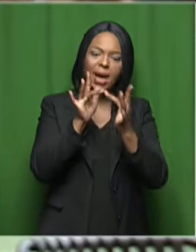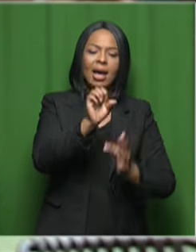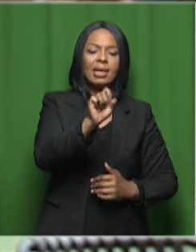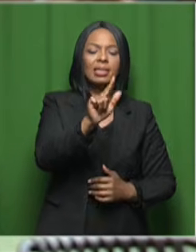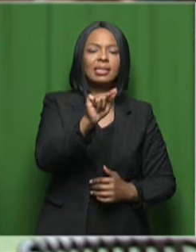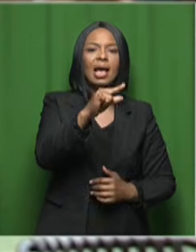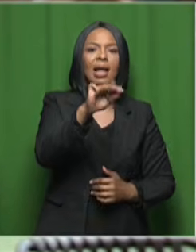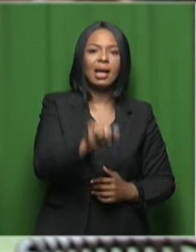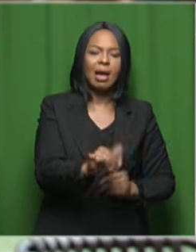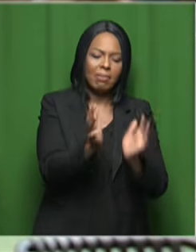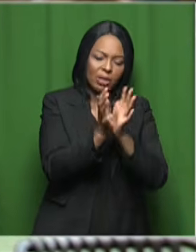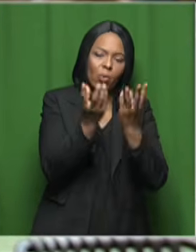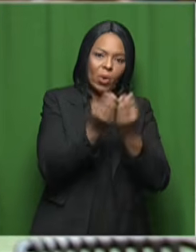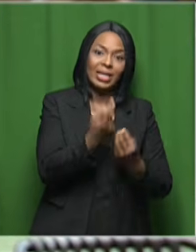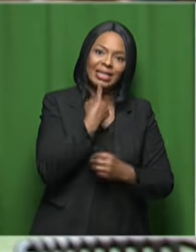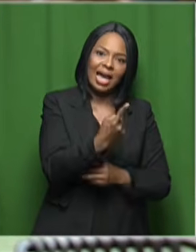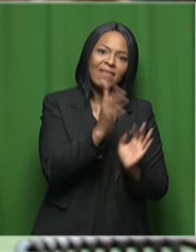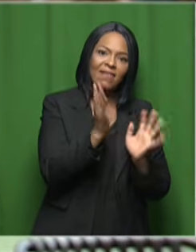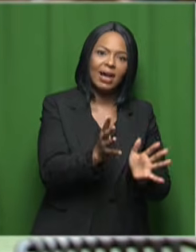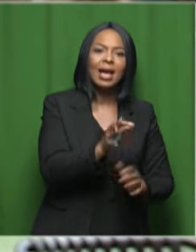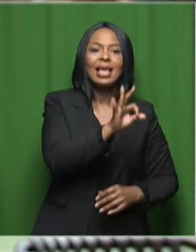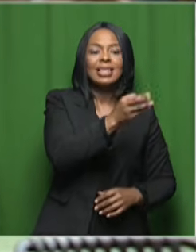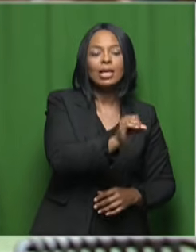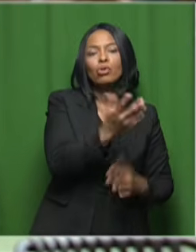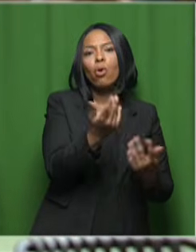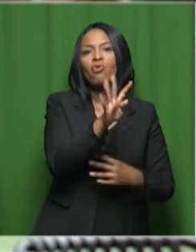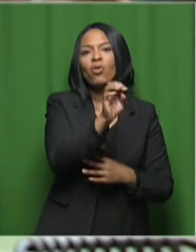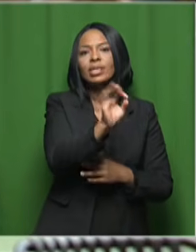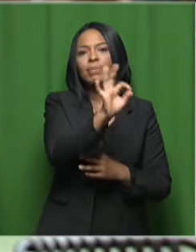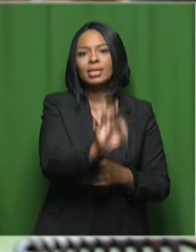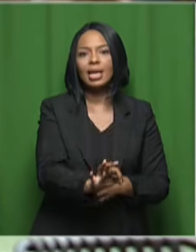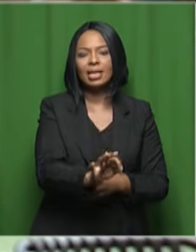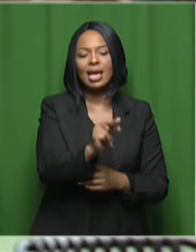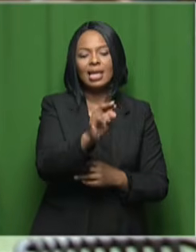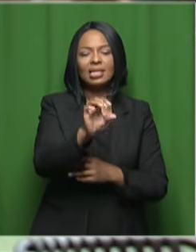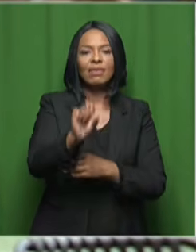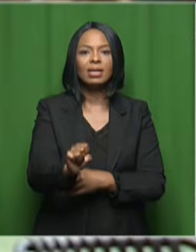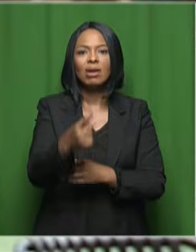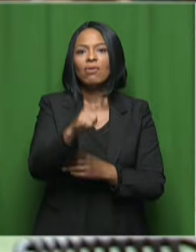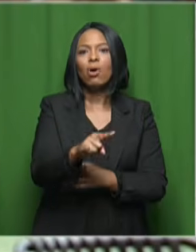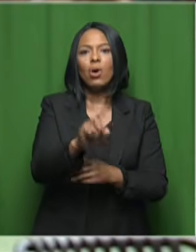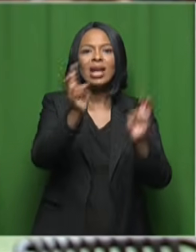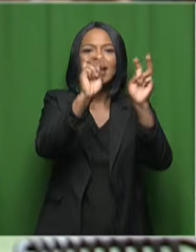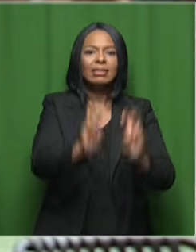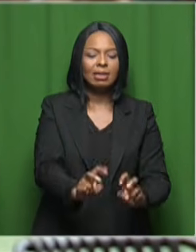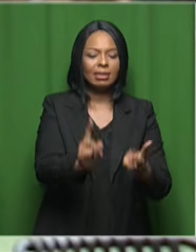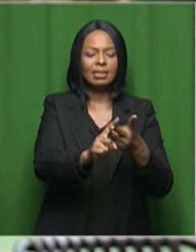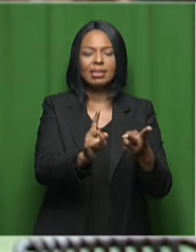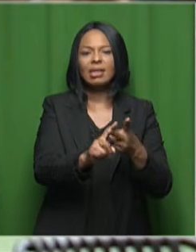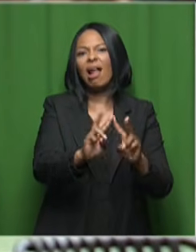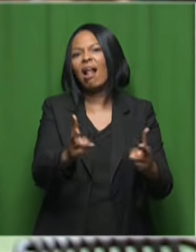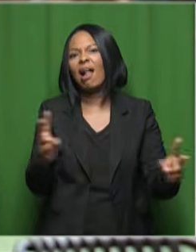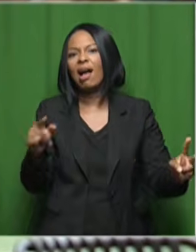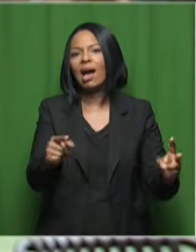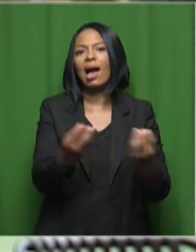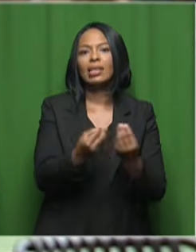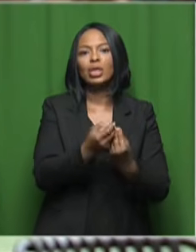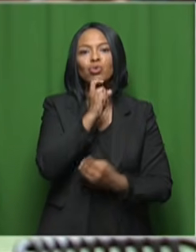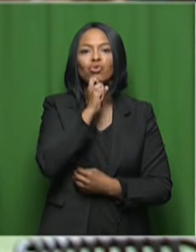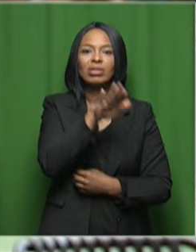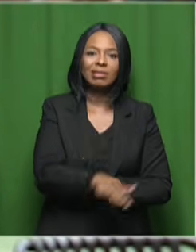30% to 40% of the NSFAS rate goes to utilities. electricity and all those kind of things.